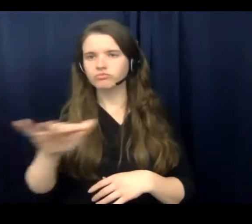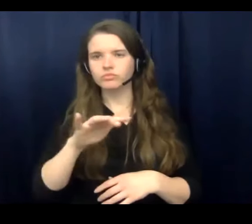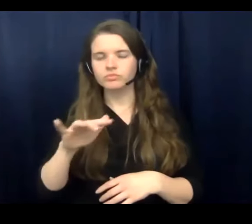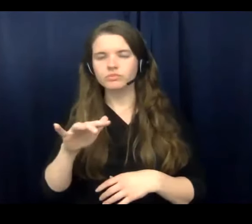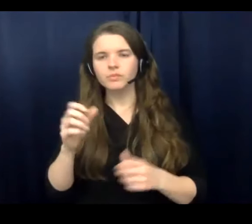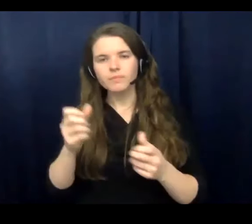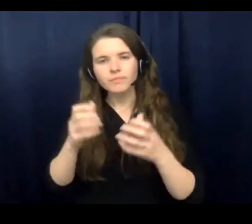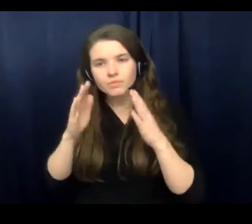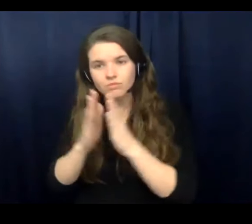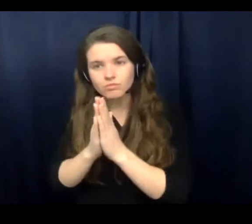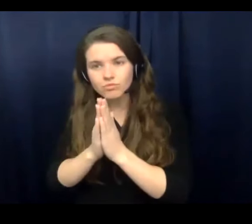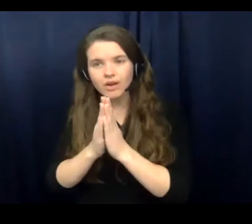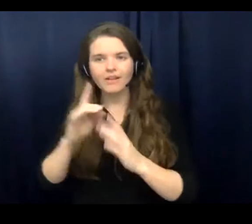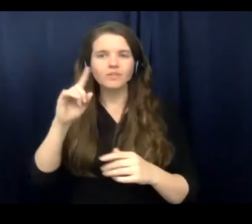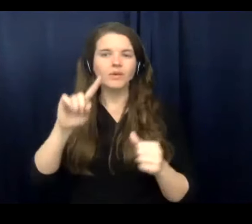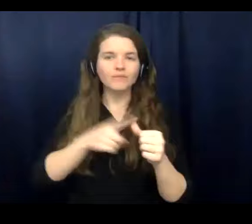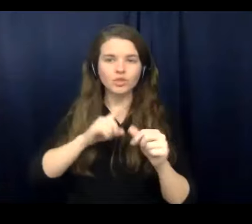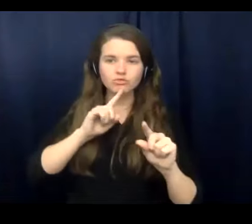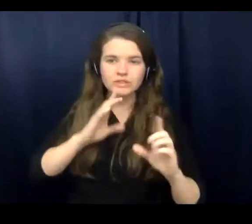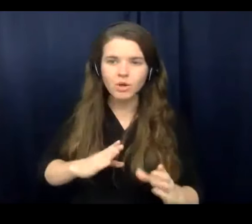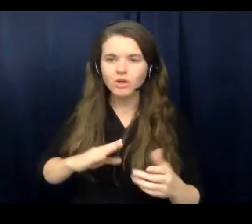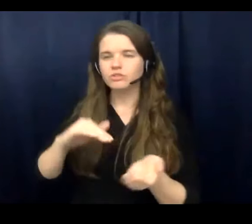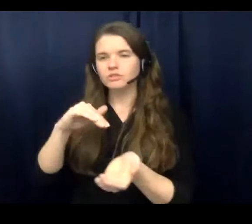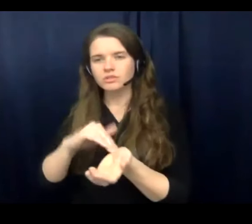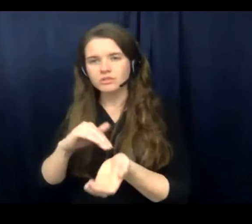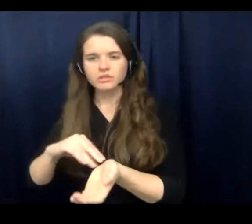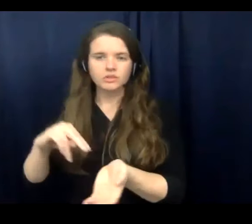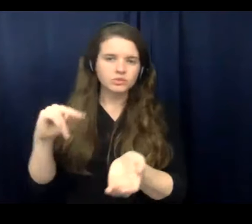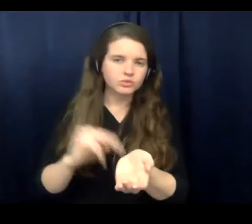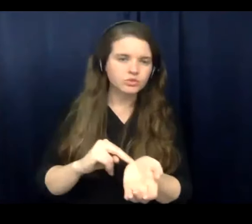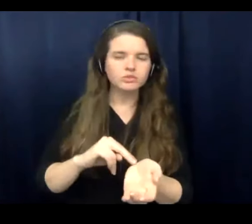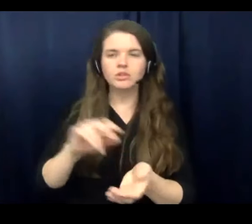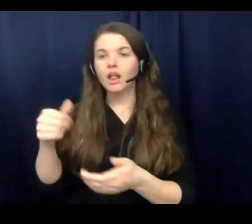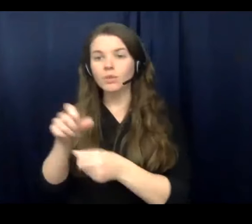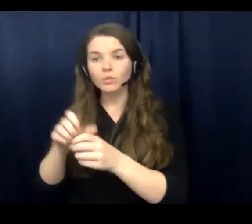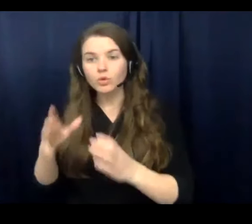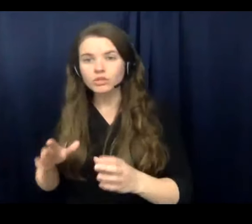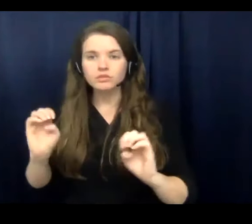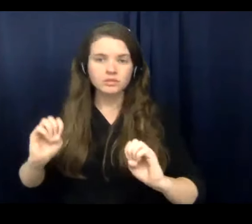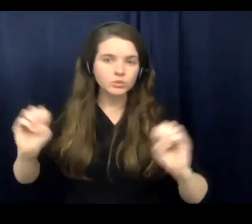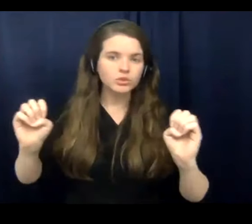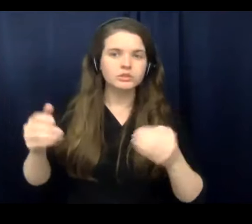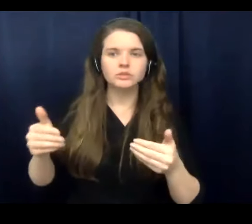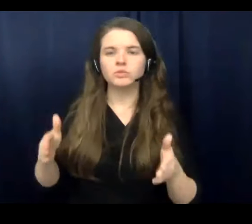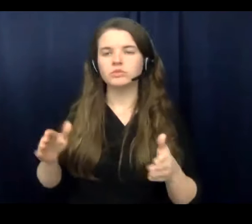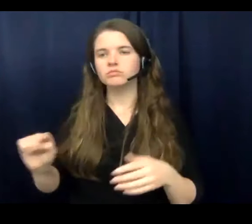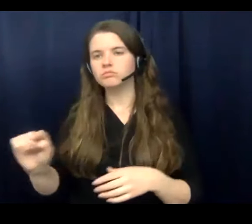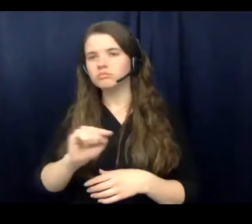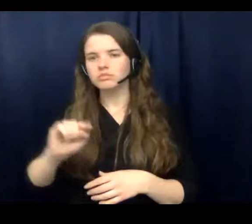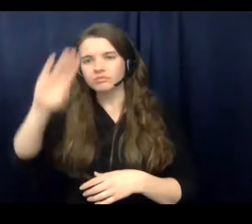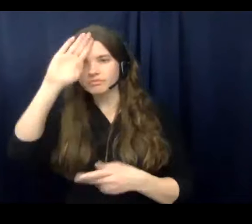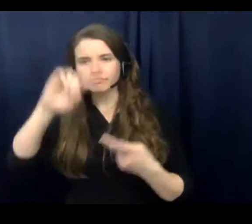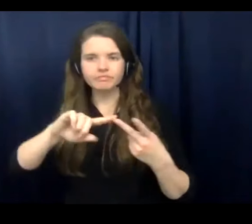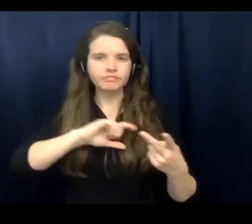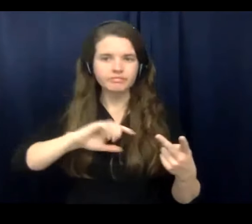on praying for our first responders, our physicians, our nurses, other workers in the emergency room, firefighters, policemen,